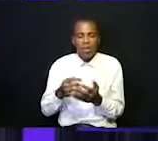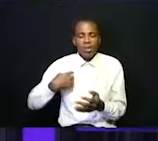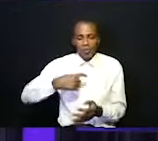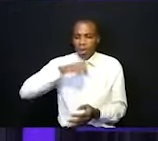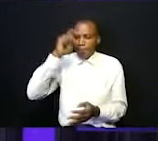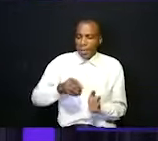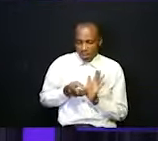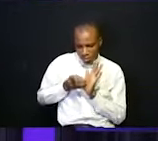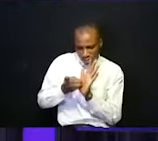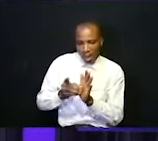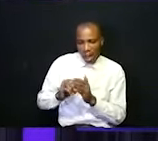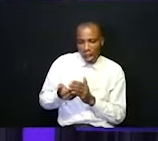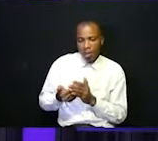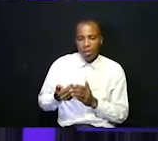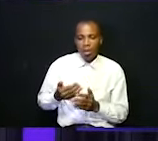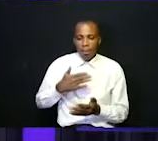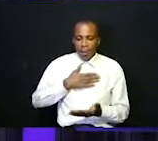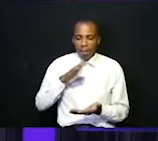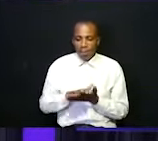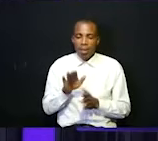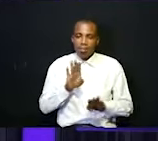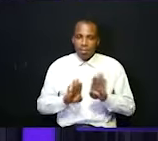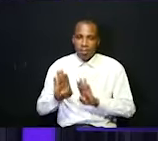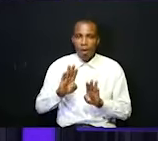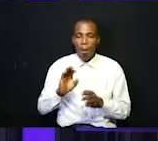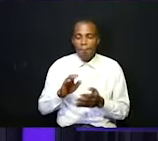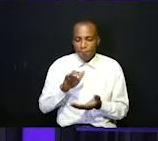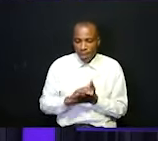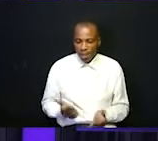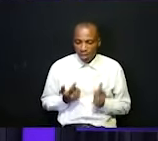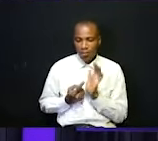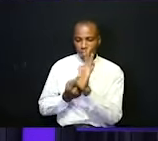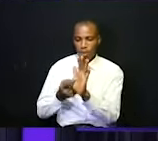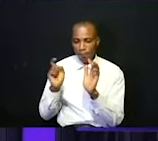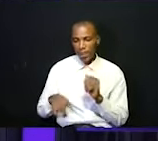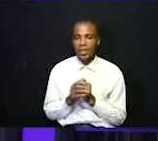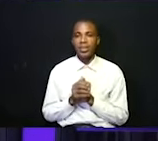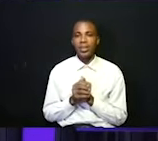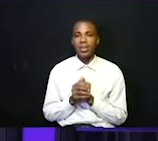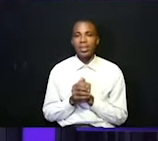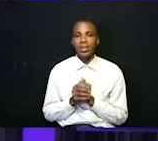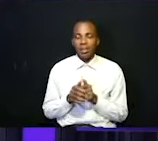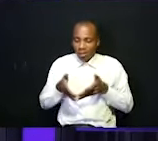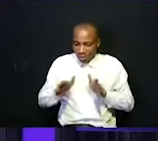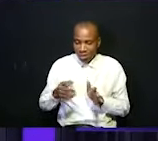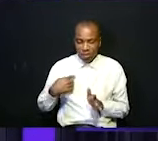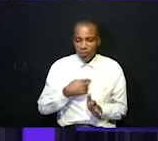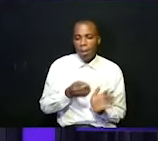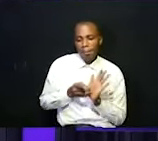by our marital life. And let us demonstrate